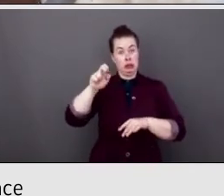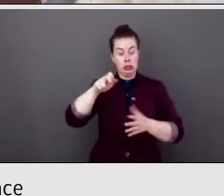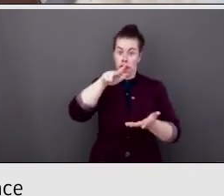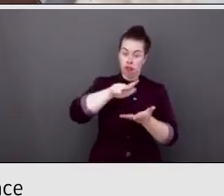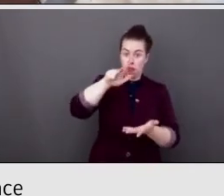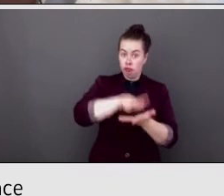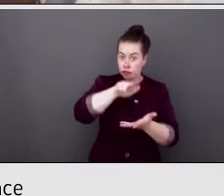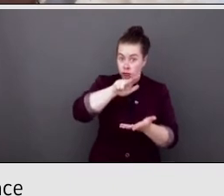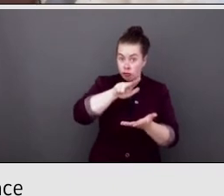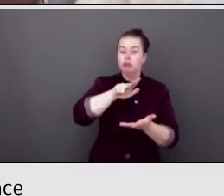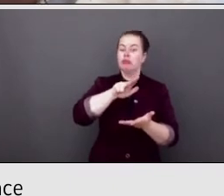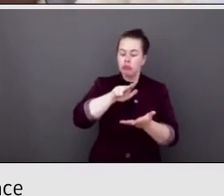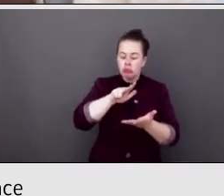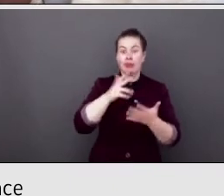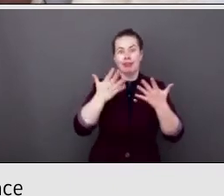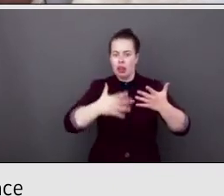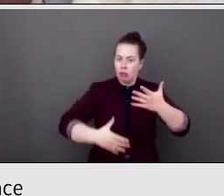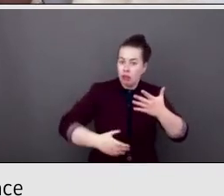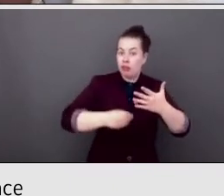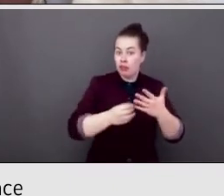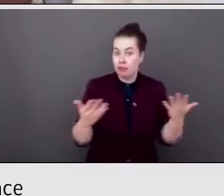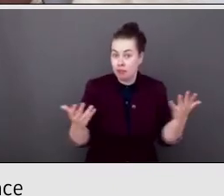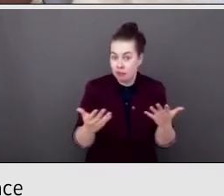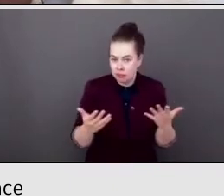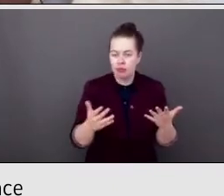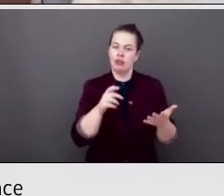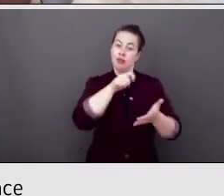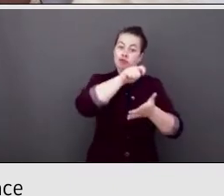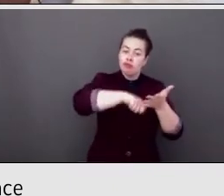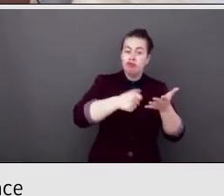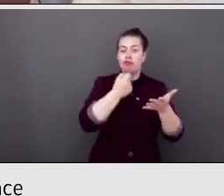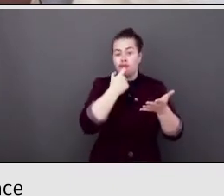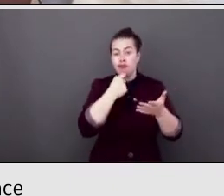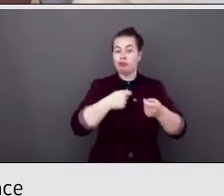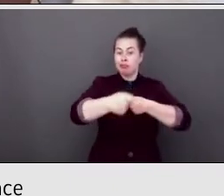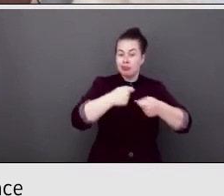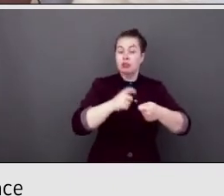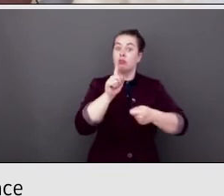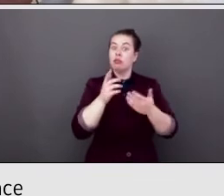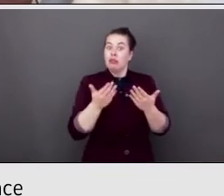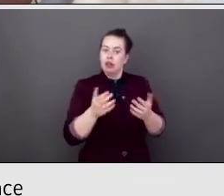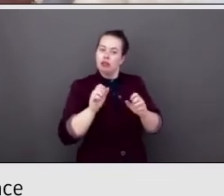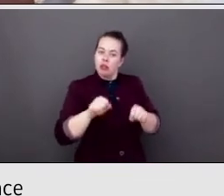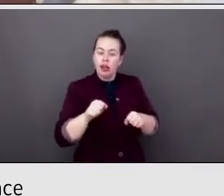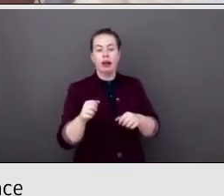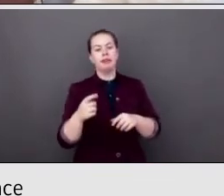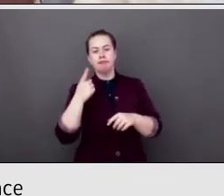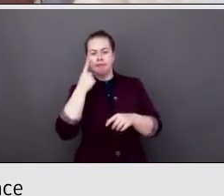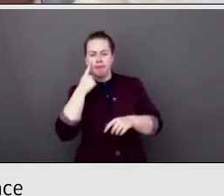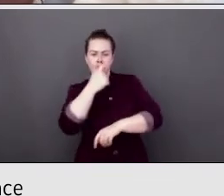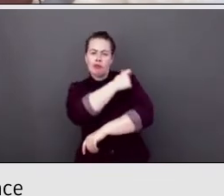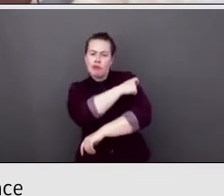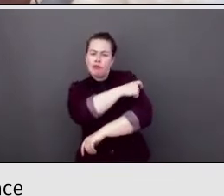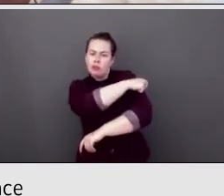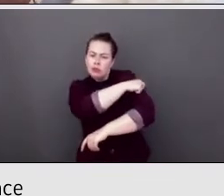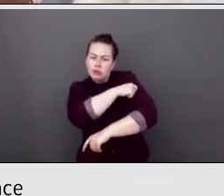EPSOS projects and the e-health DSI, to include also laboratory reports, medical imaging reports, and hospital discharge reports, so that this